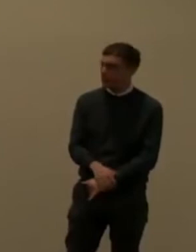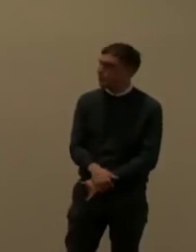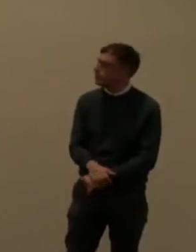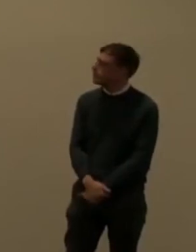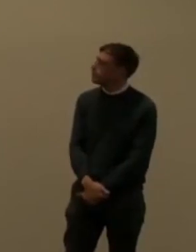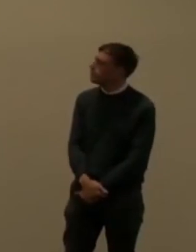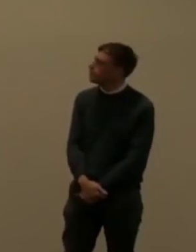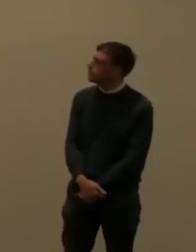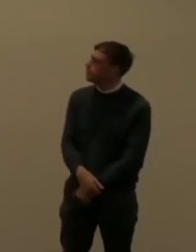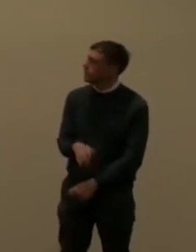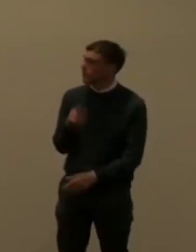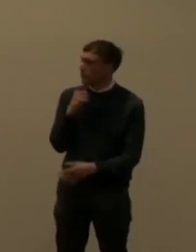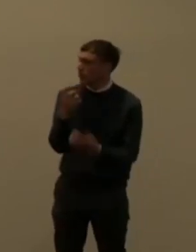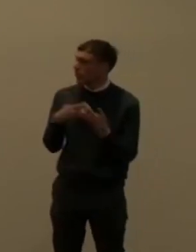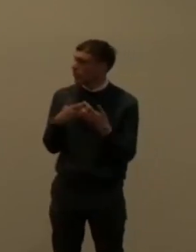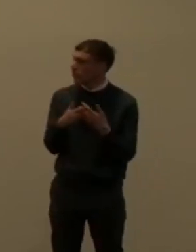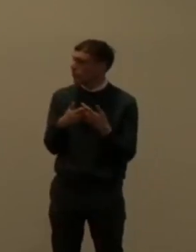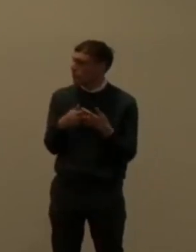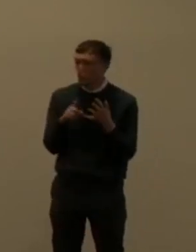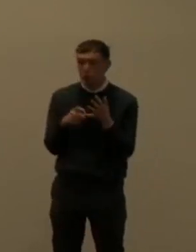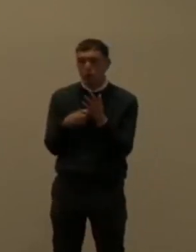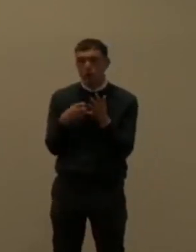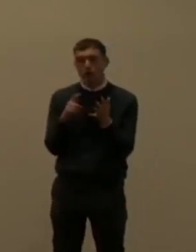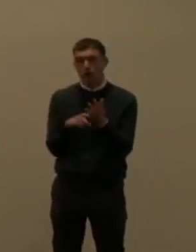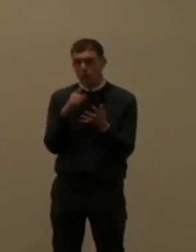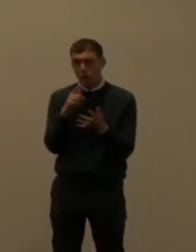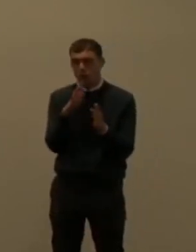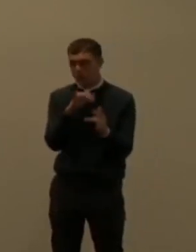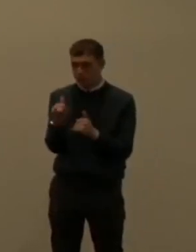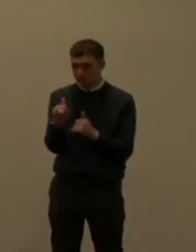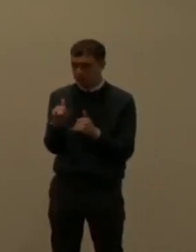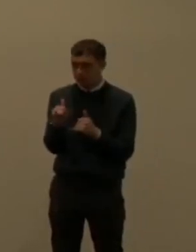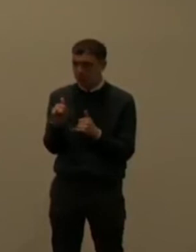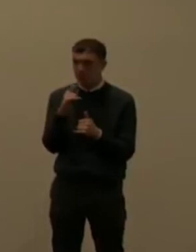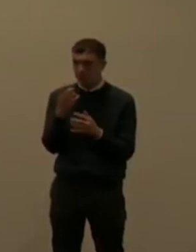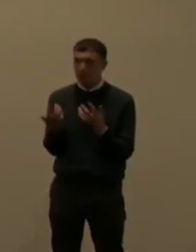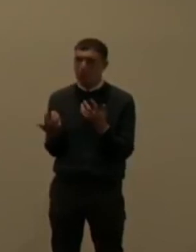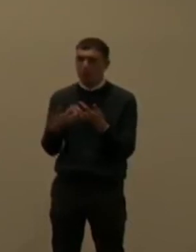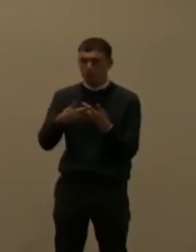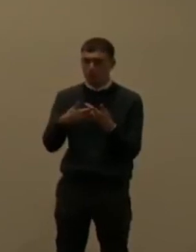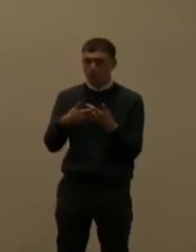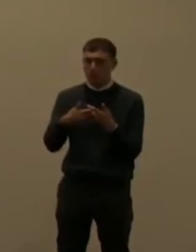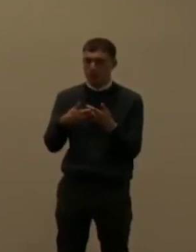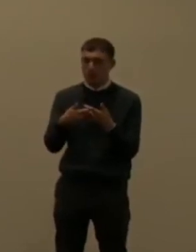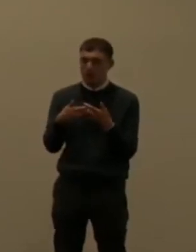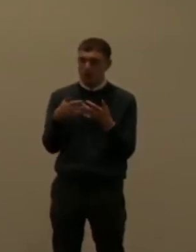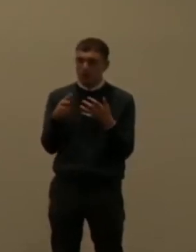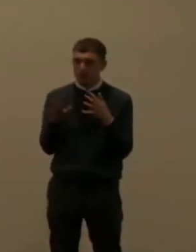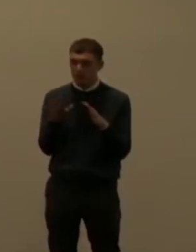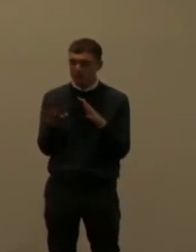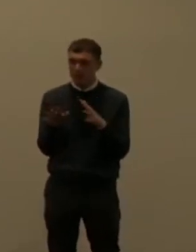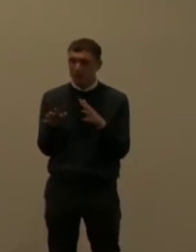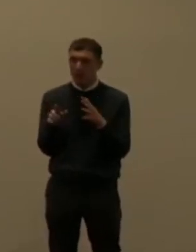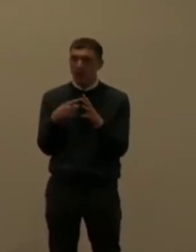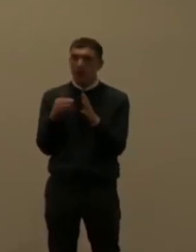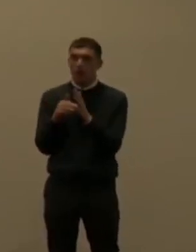this functionality, opening this URL, and we are going to integrate it in some kind of Azure